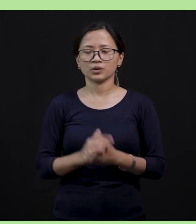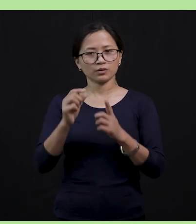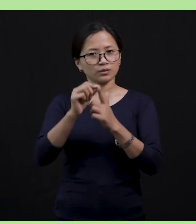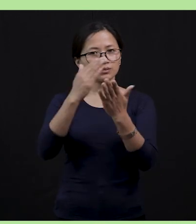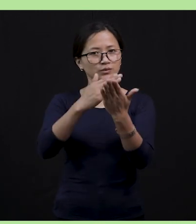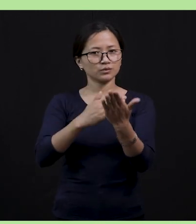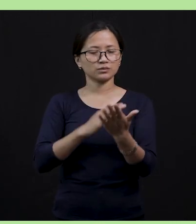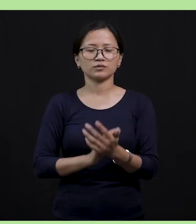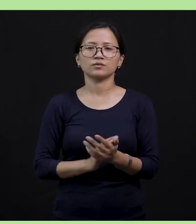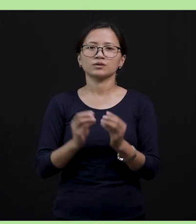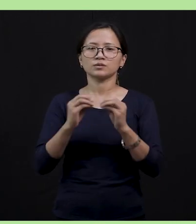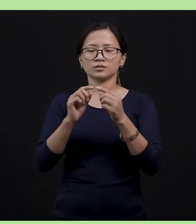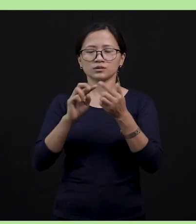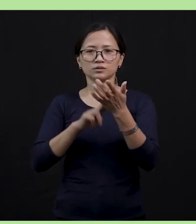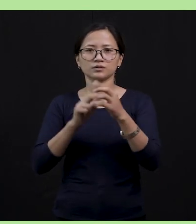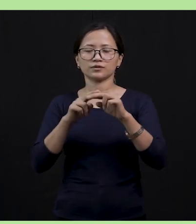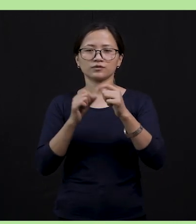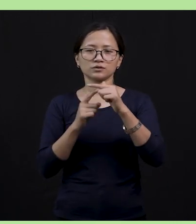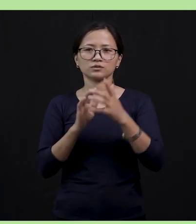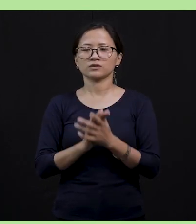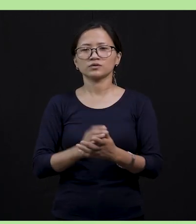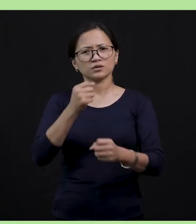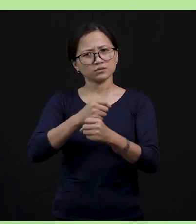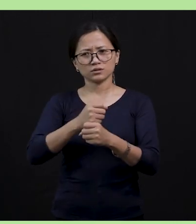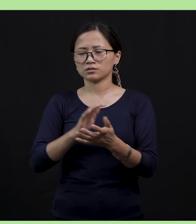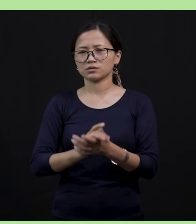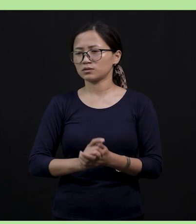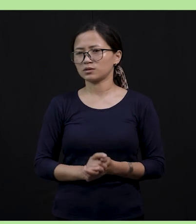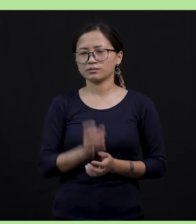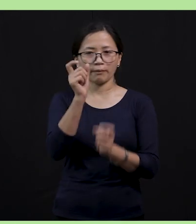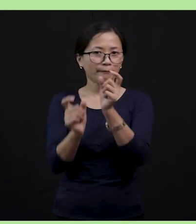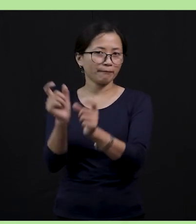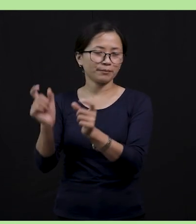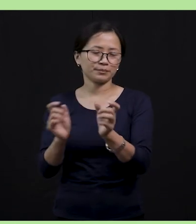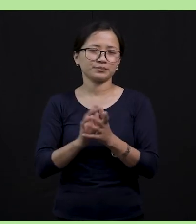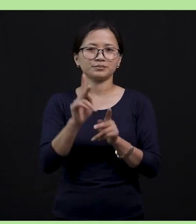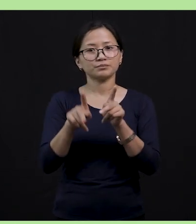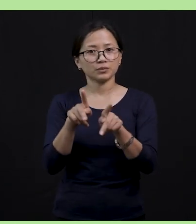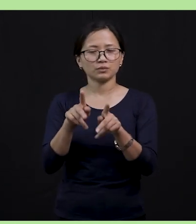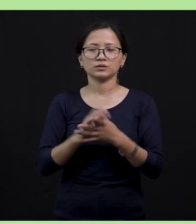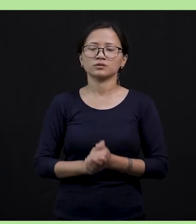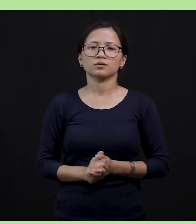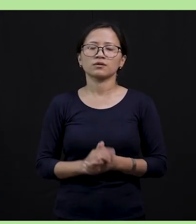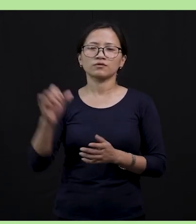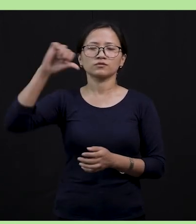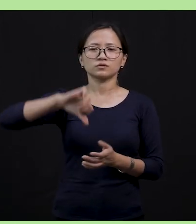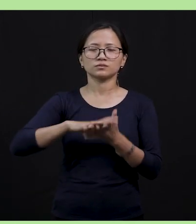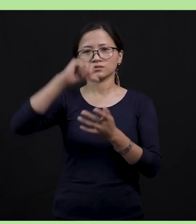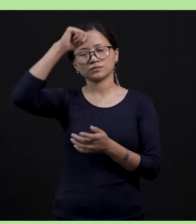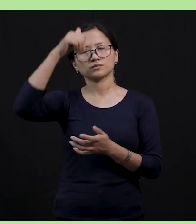programs for the benefit of the general public. Otherwise, coalition government generally fails in